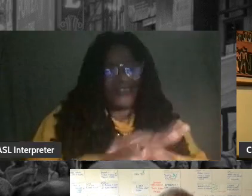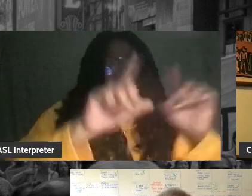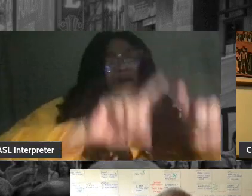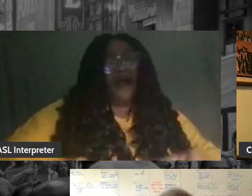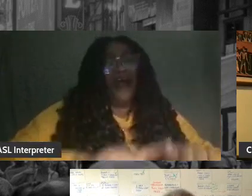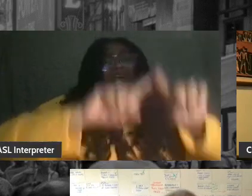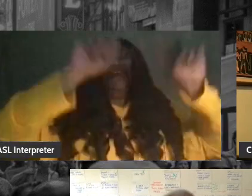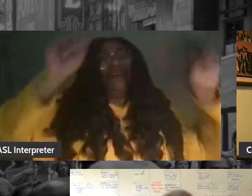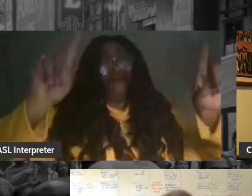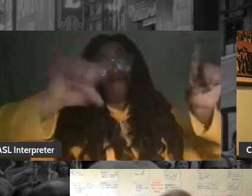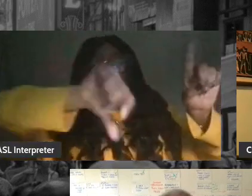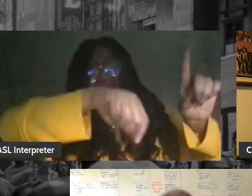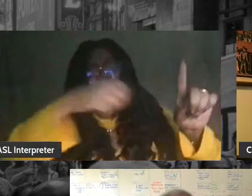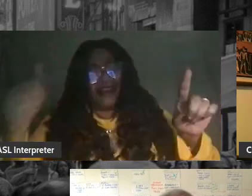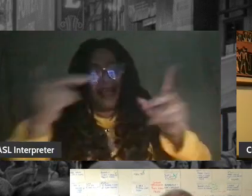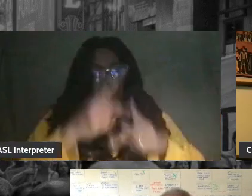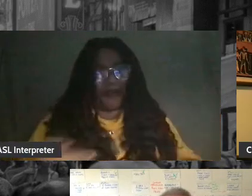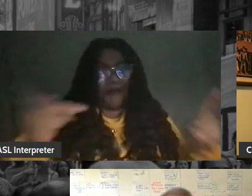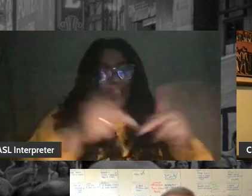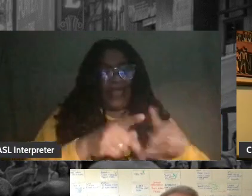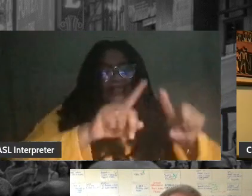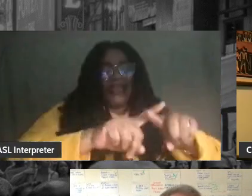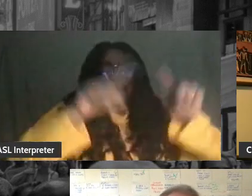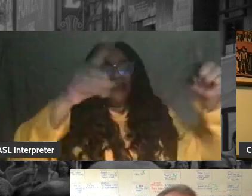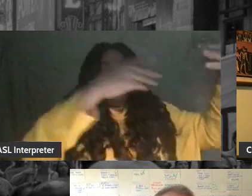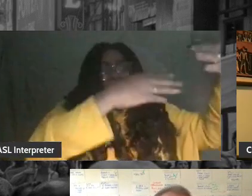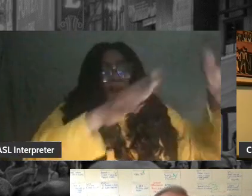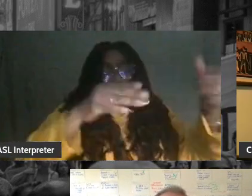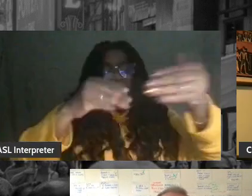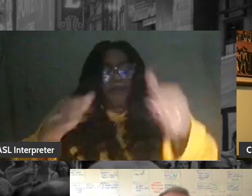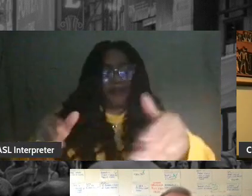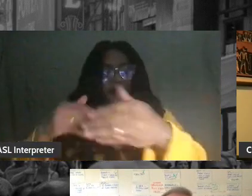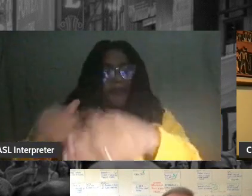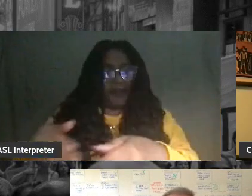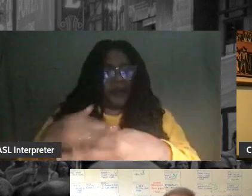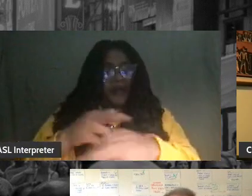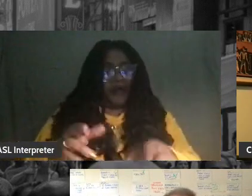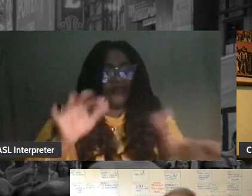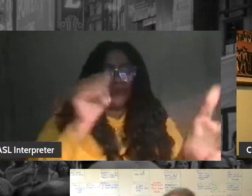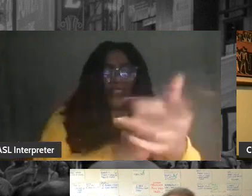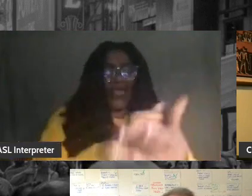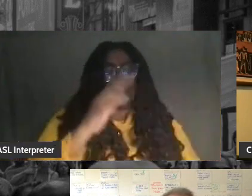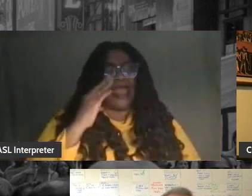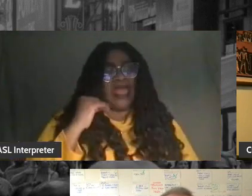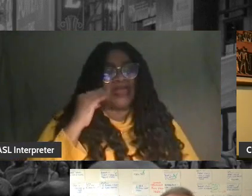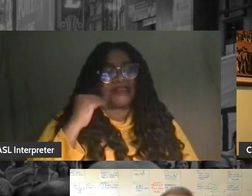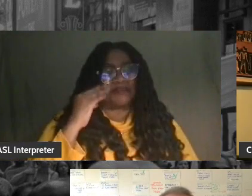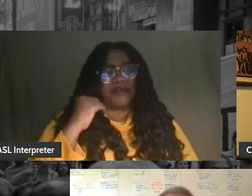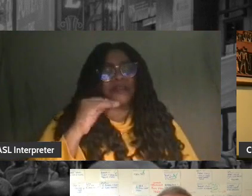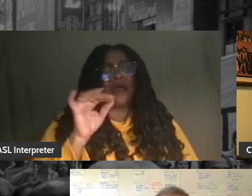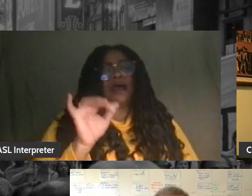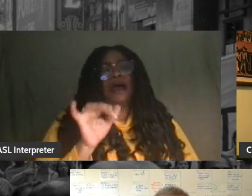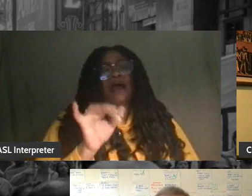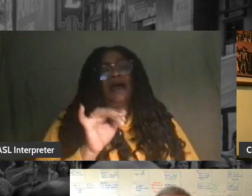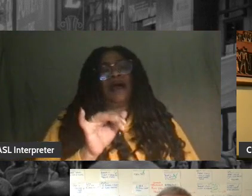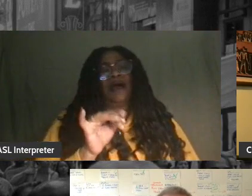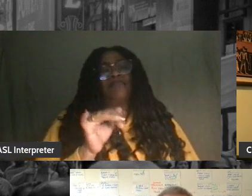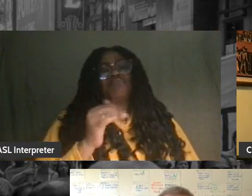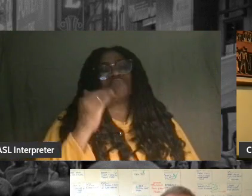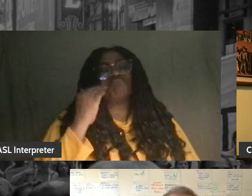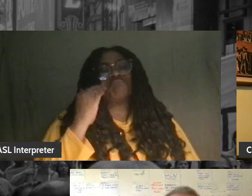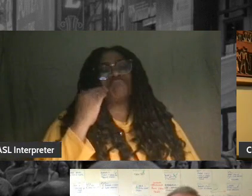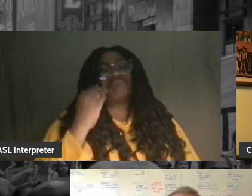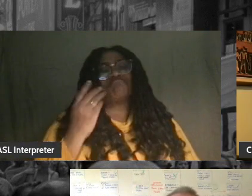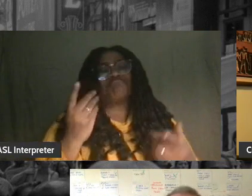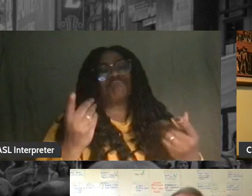about in cinema. And so the experience in both of those moments was like oh, now I know what I want to do in my life. I